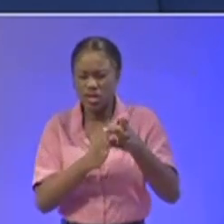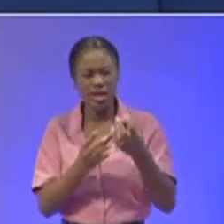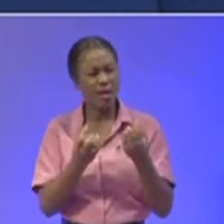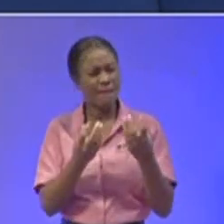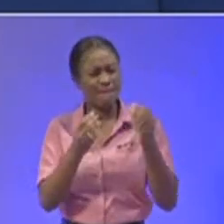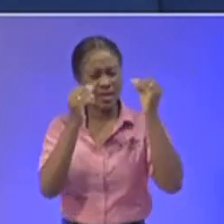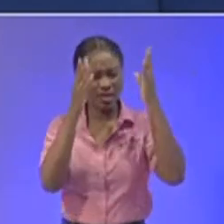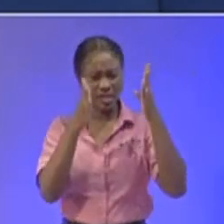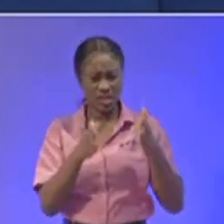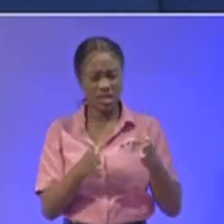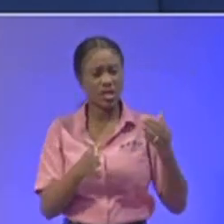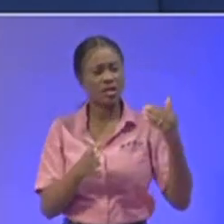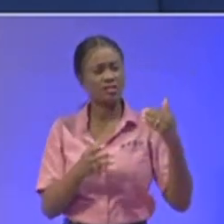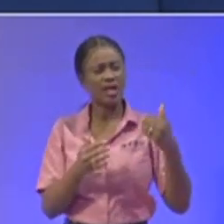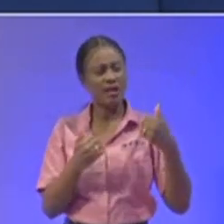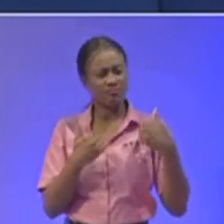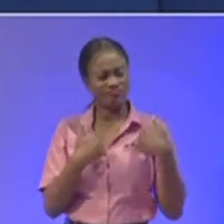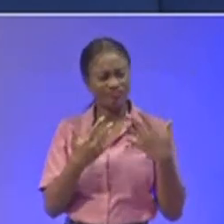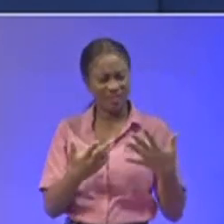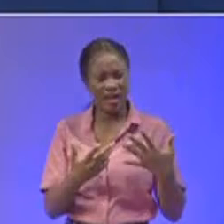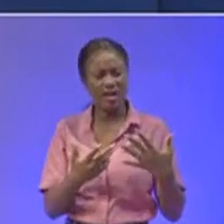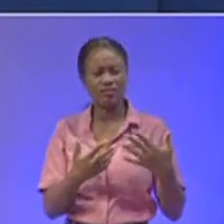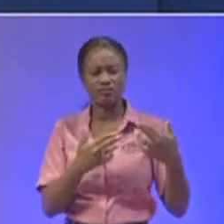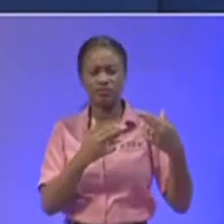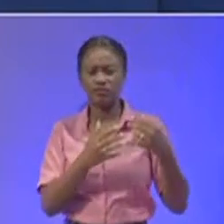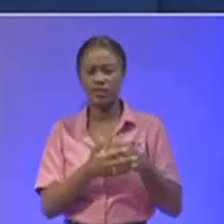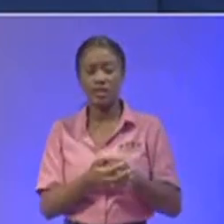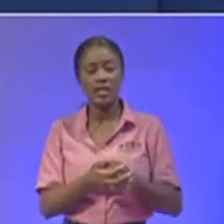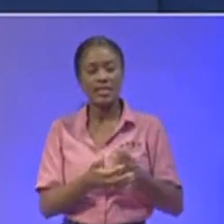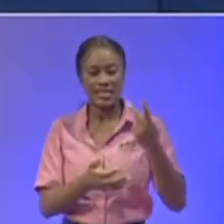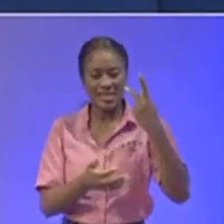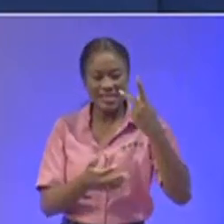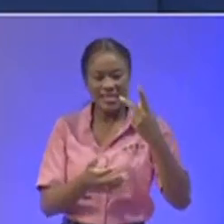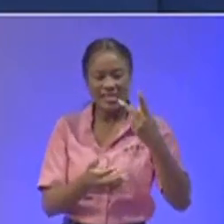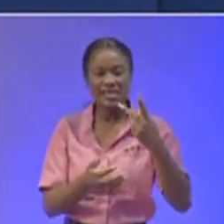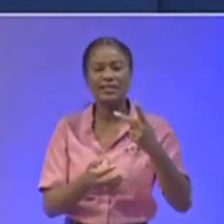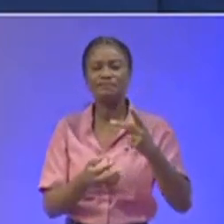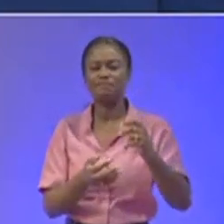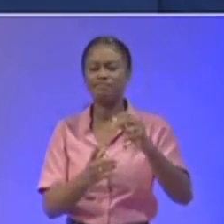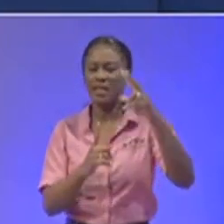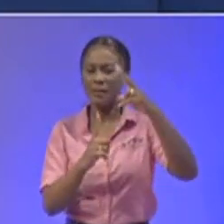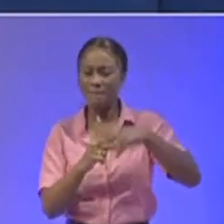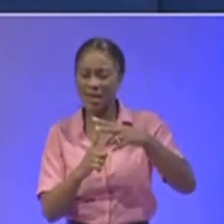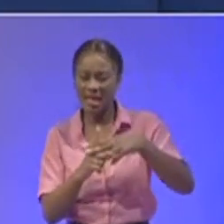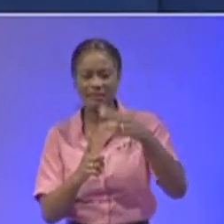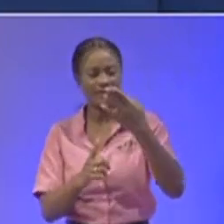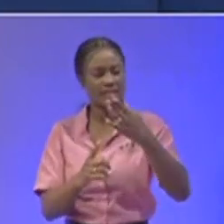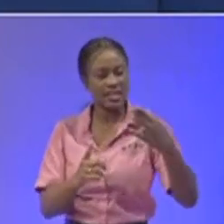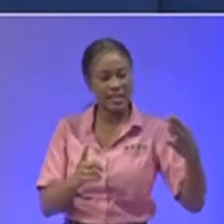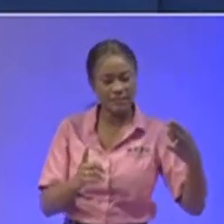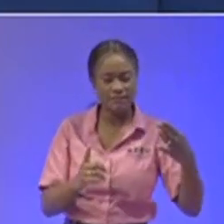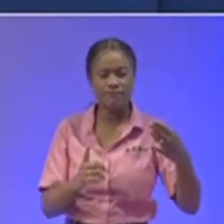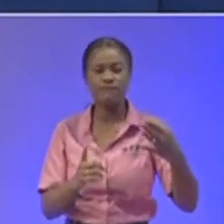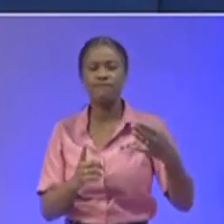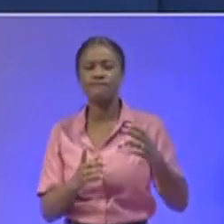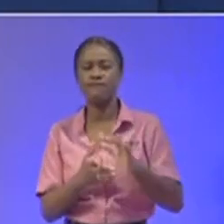of our teachers do have that commitment. We see them enrolling in courses, across universities. I know that within the